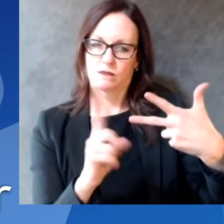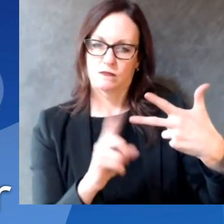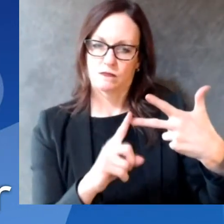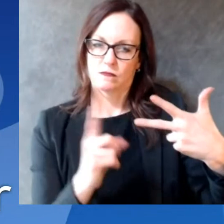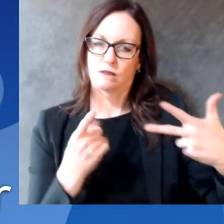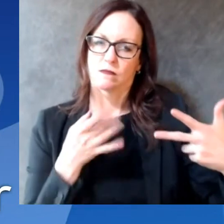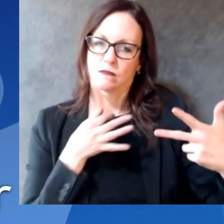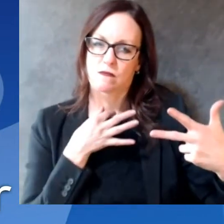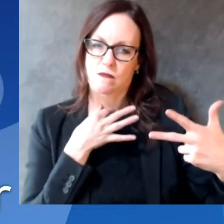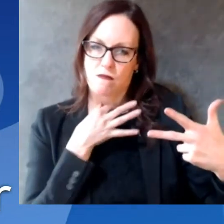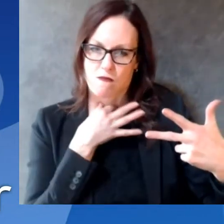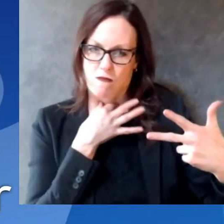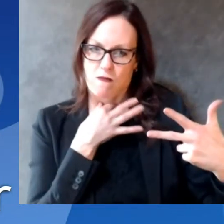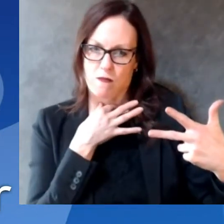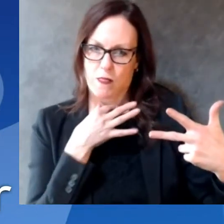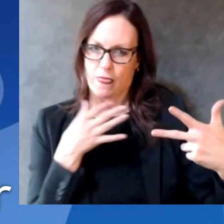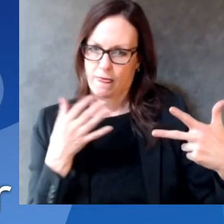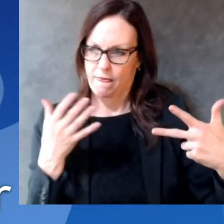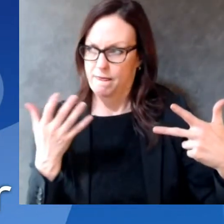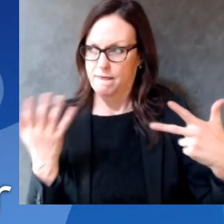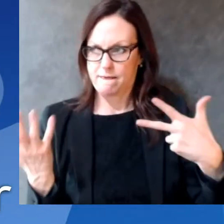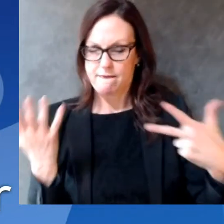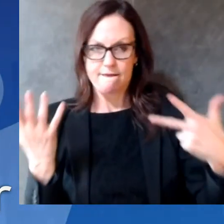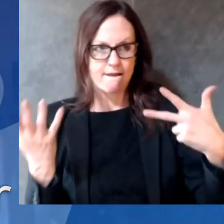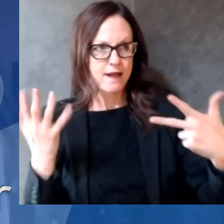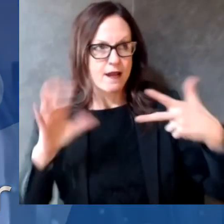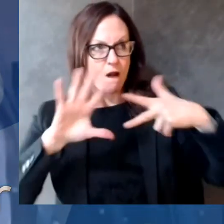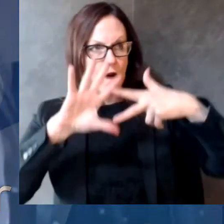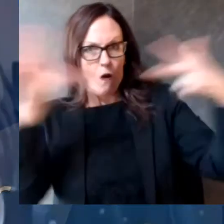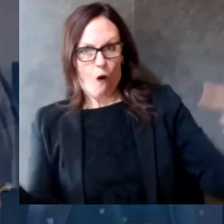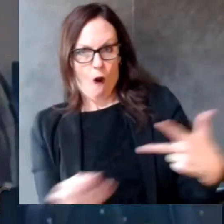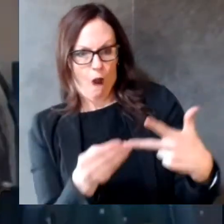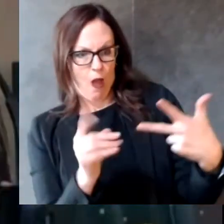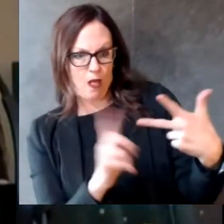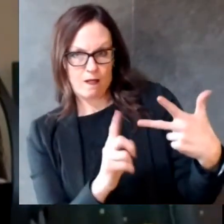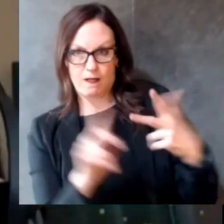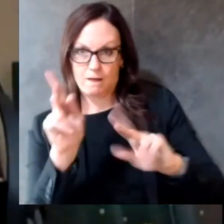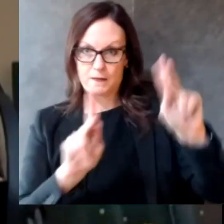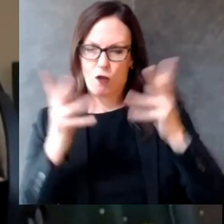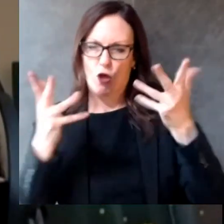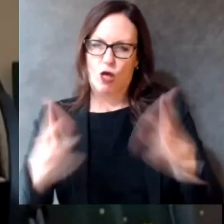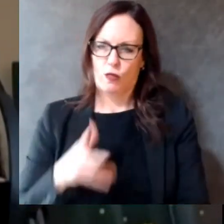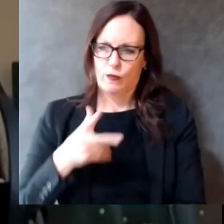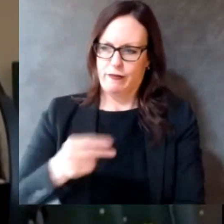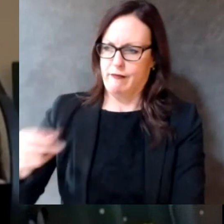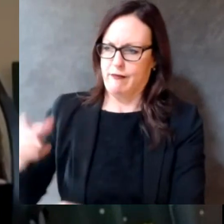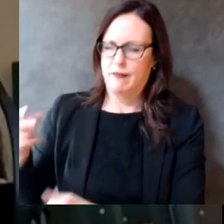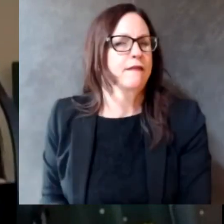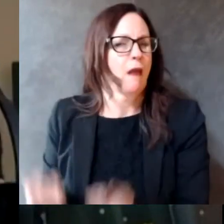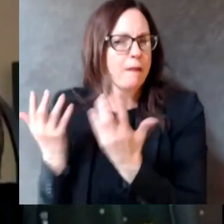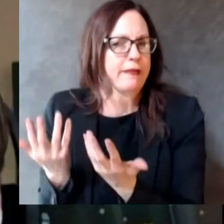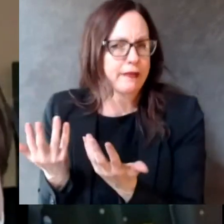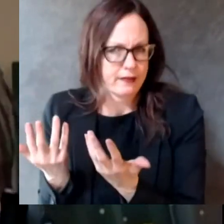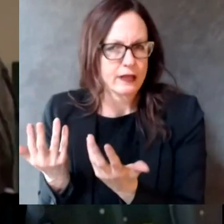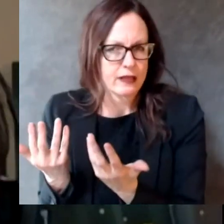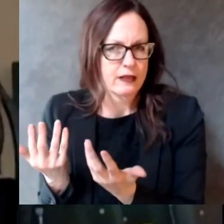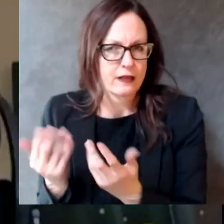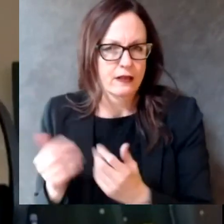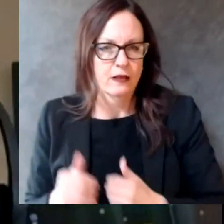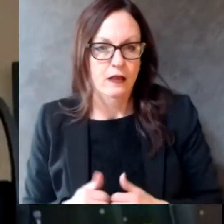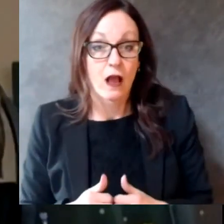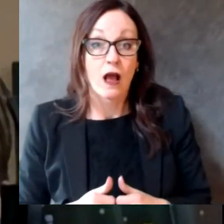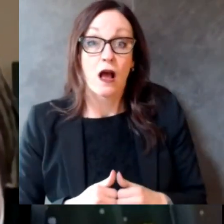Oh, Rob, I don't know if I have the exact number of how many doses we've received.